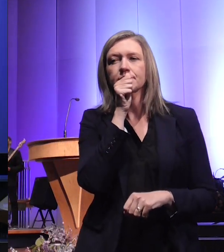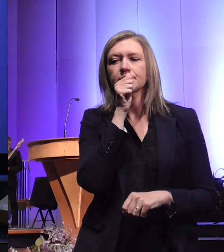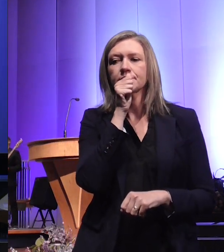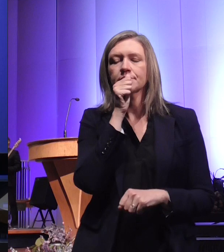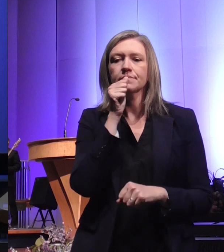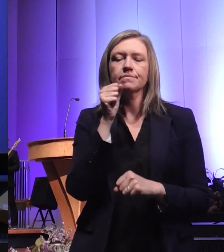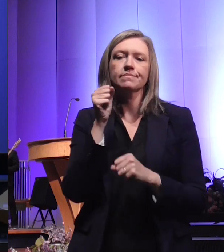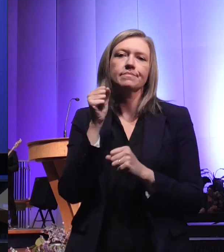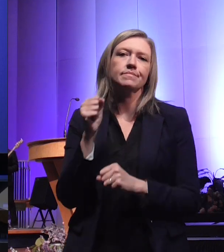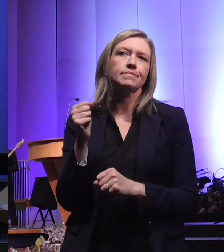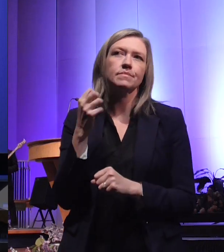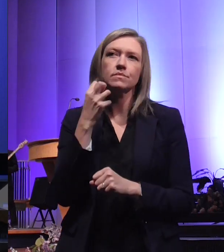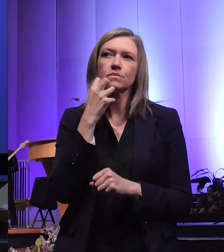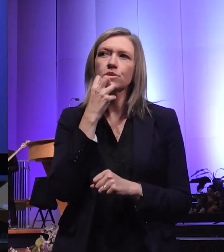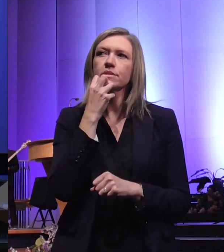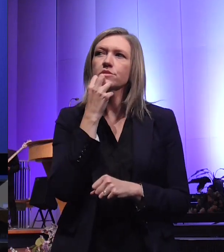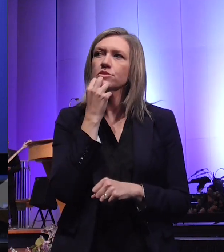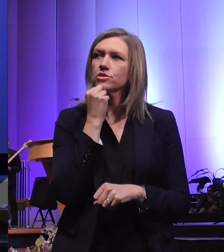so